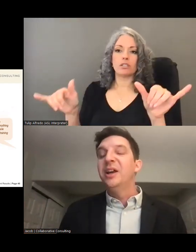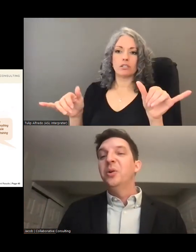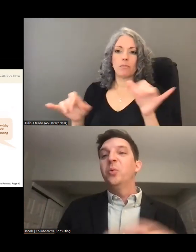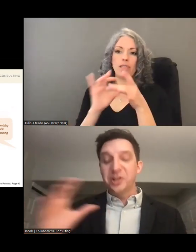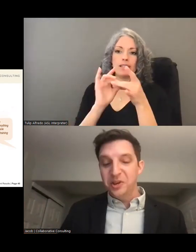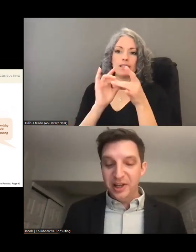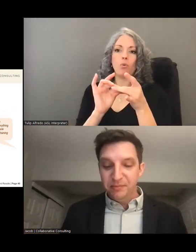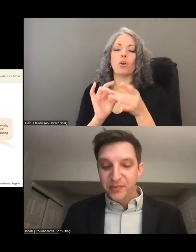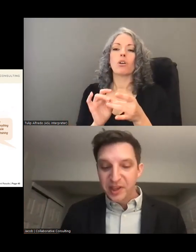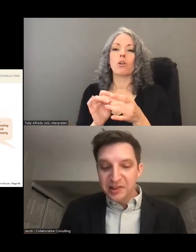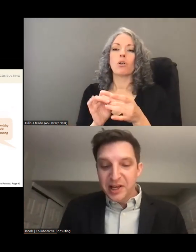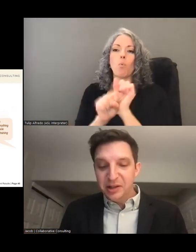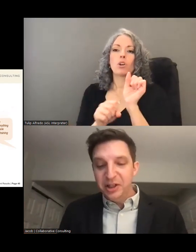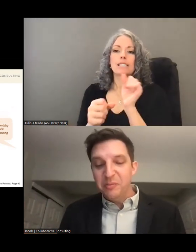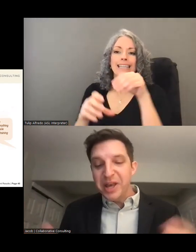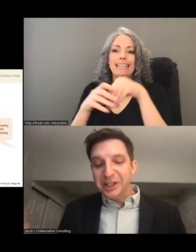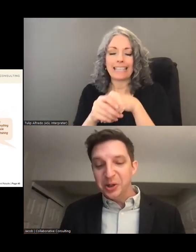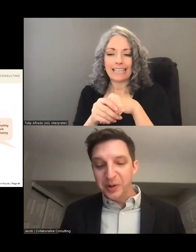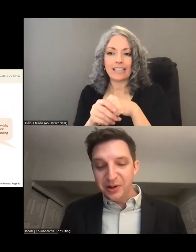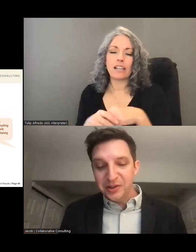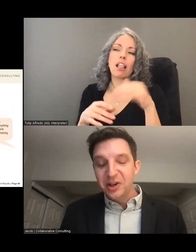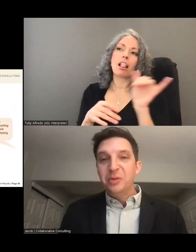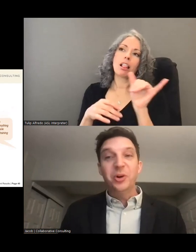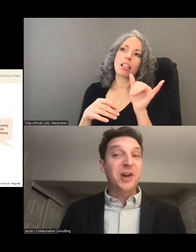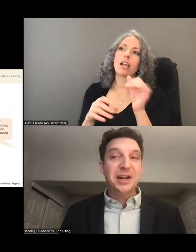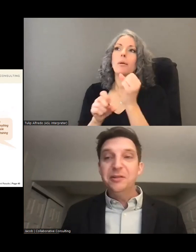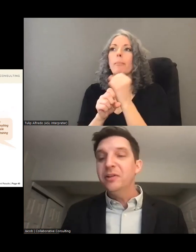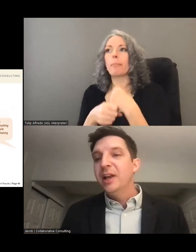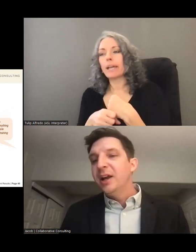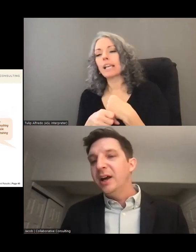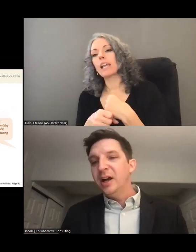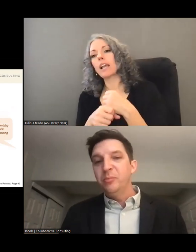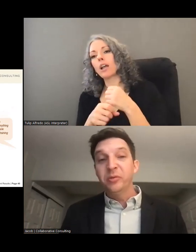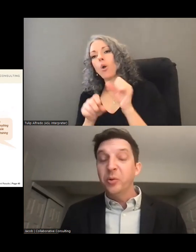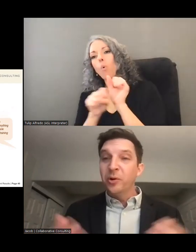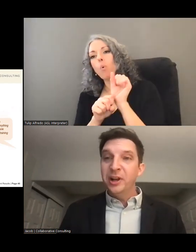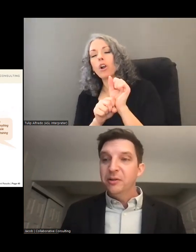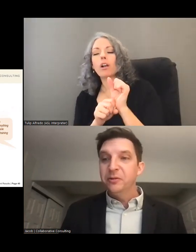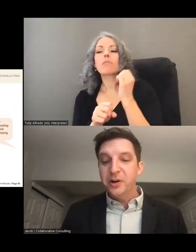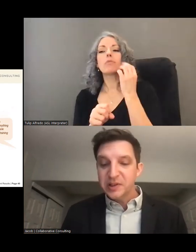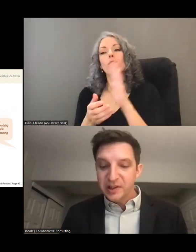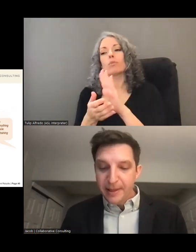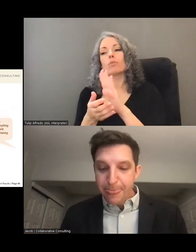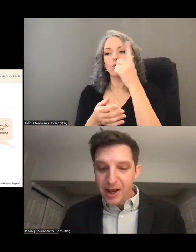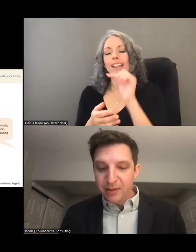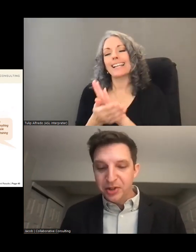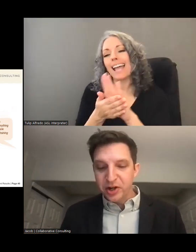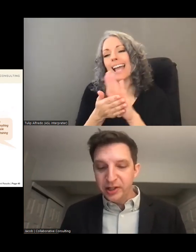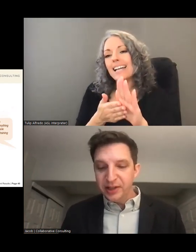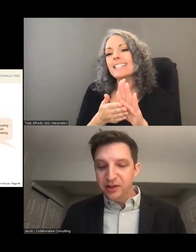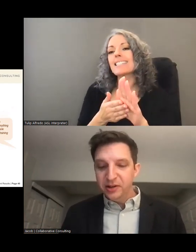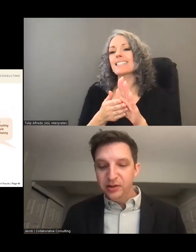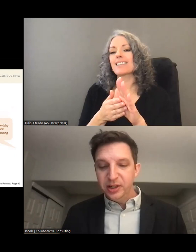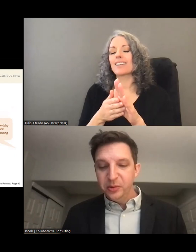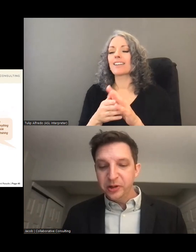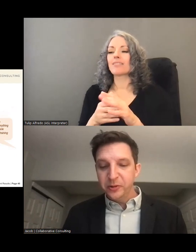network works within. Things like, making careers more attractive and more rewarding for folks, ensuring